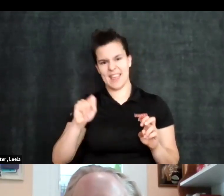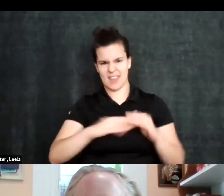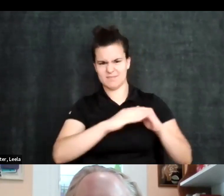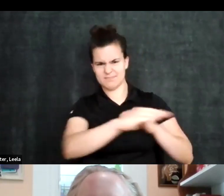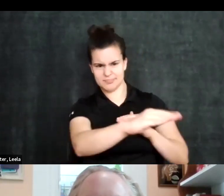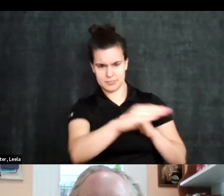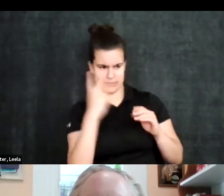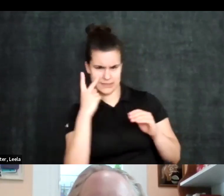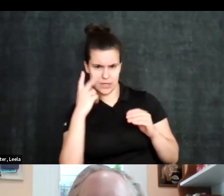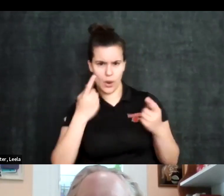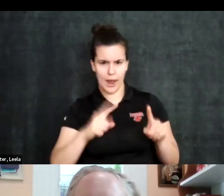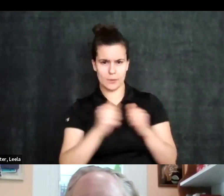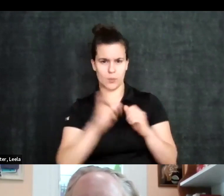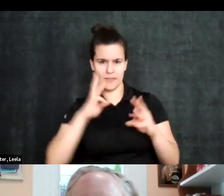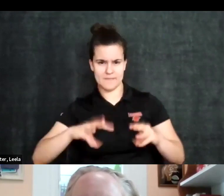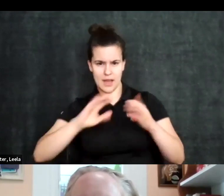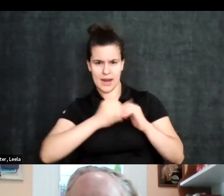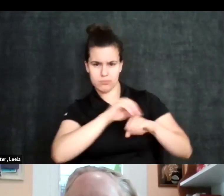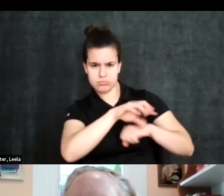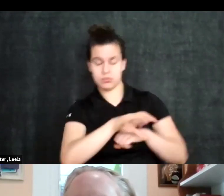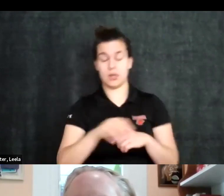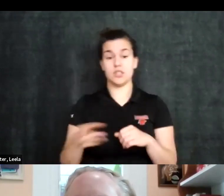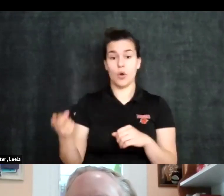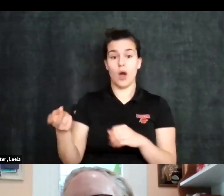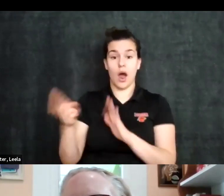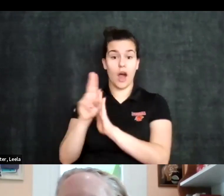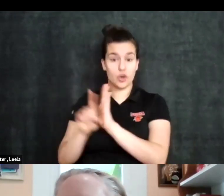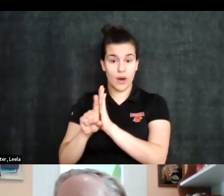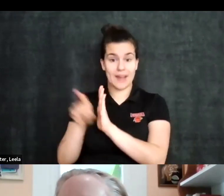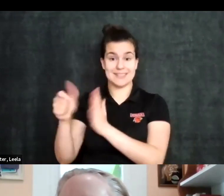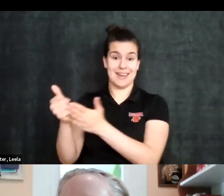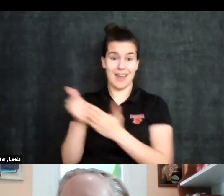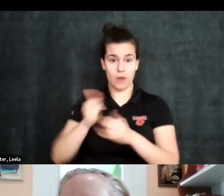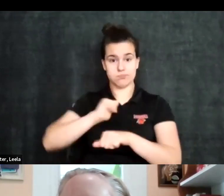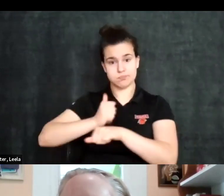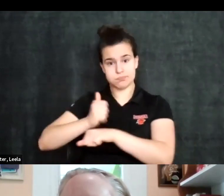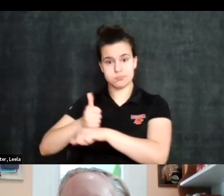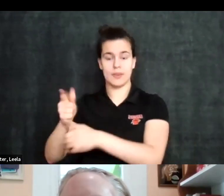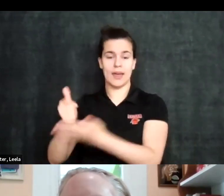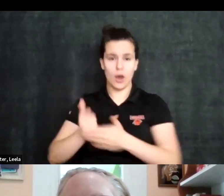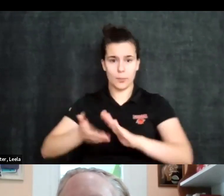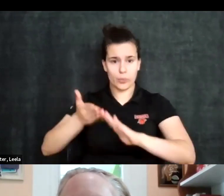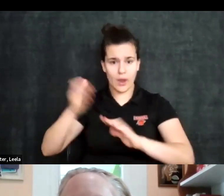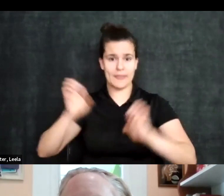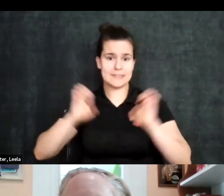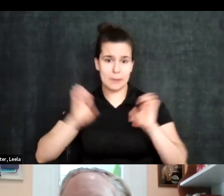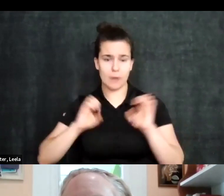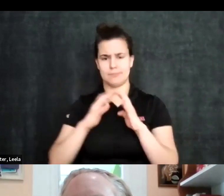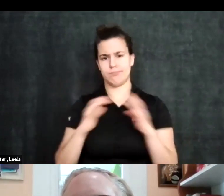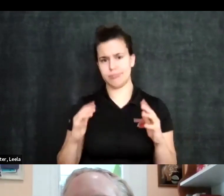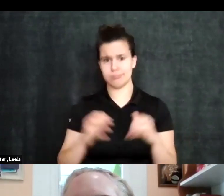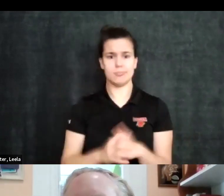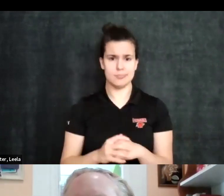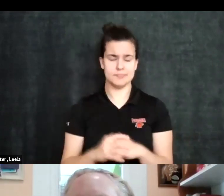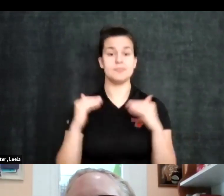2 undergrads helping to make it, happen to run the experiments, a few hours a week kind of things. And then there's also opportunities